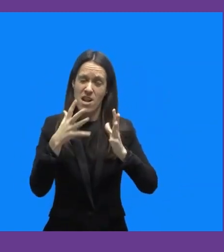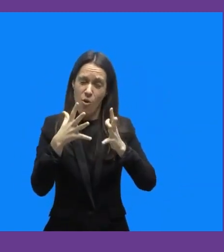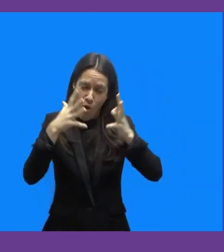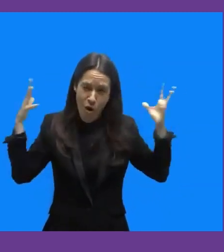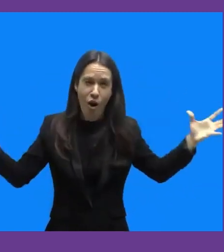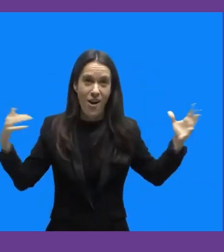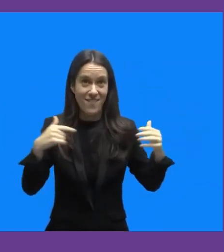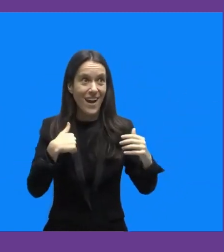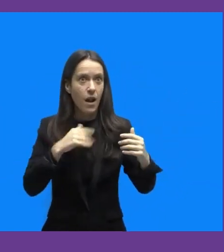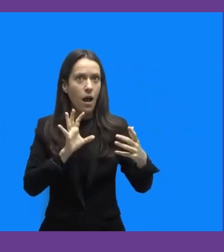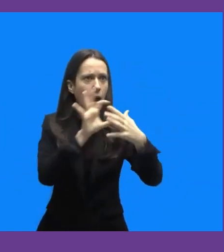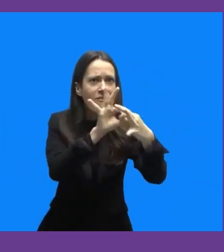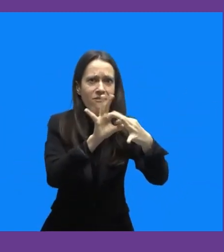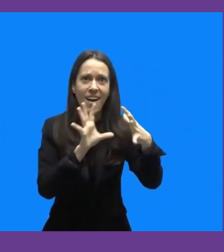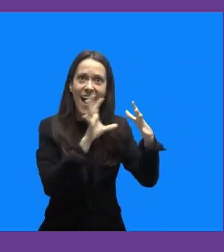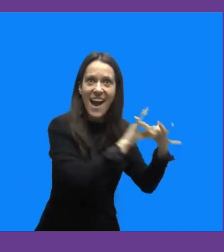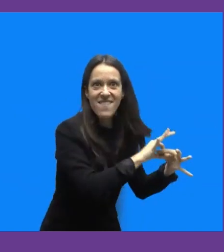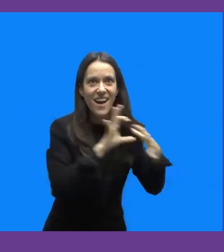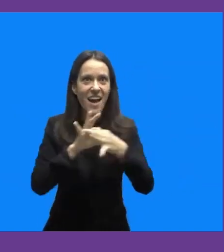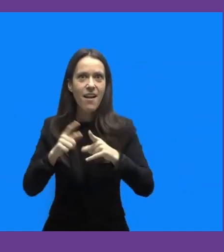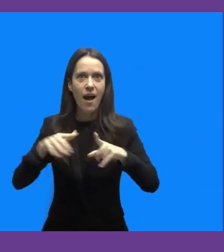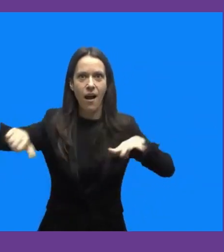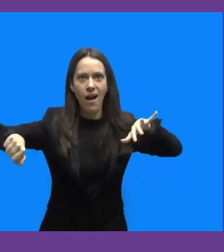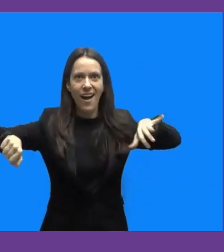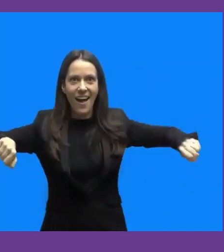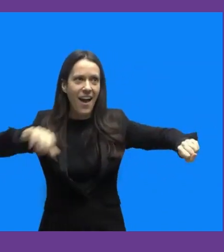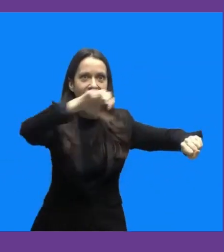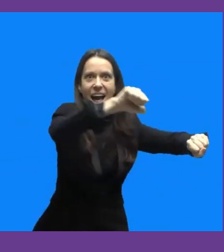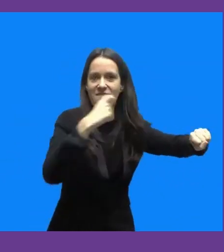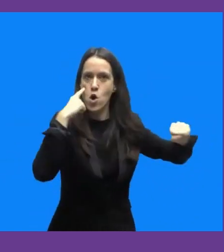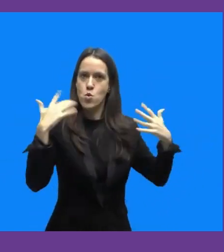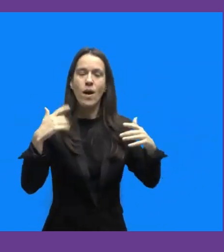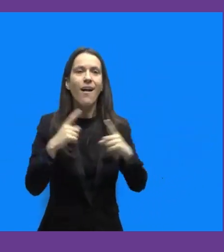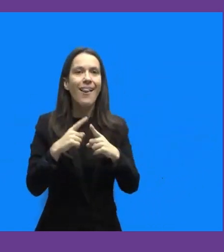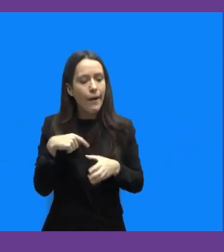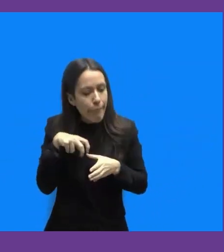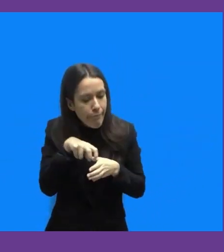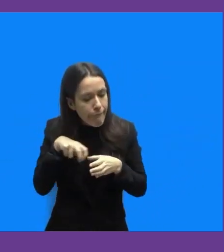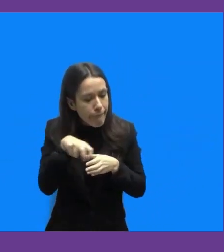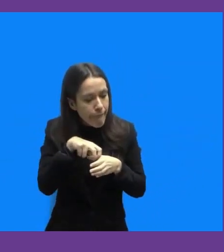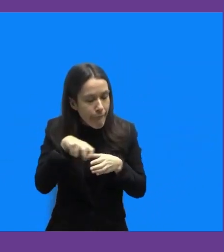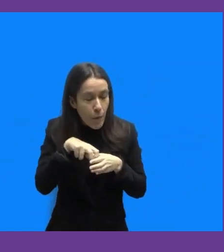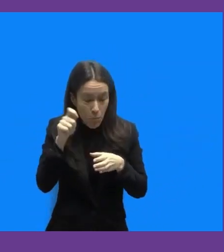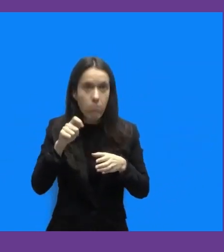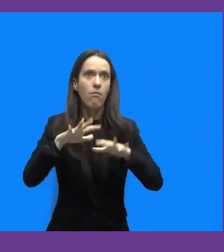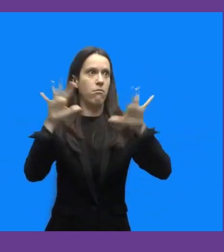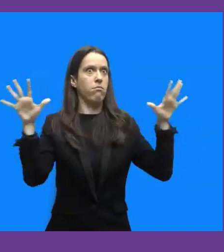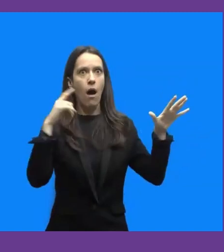just for myself, obviously for the team, because it has allowed us to look outside of our own service, both locally but